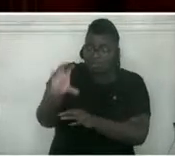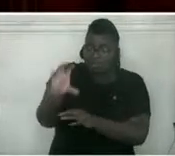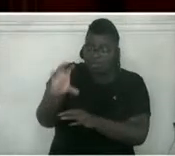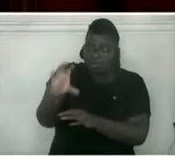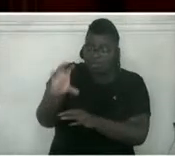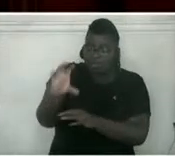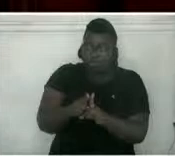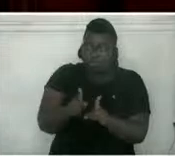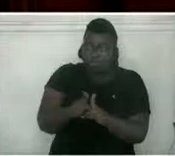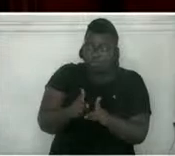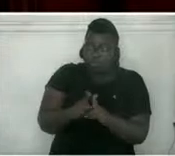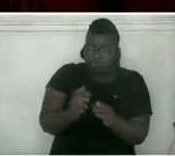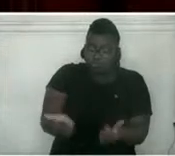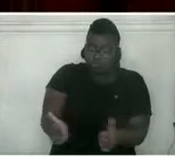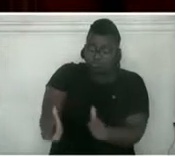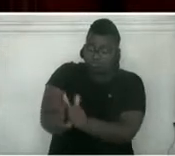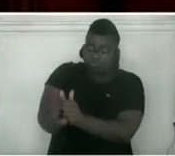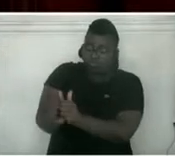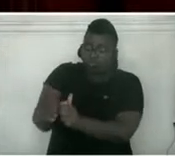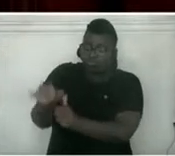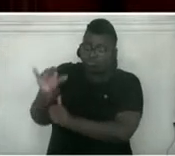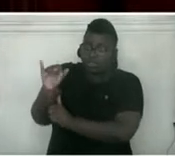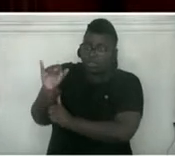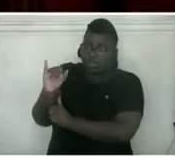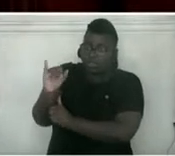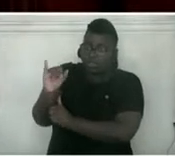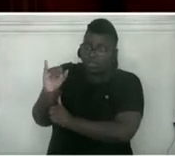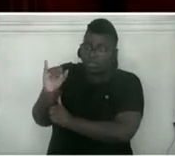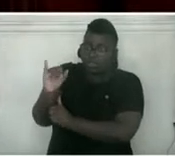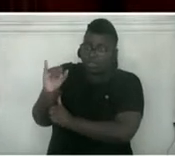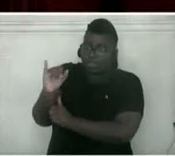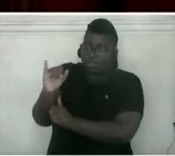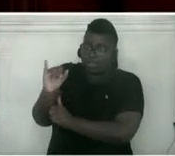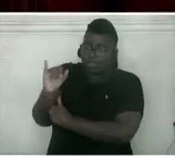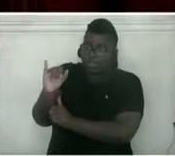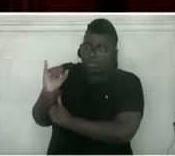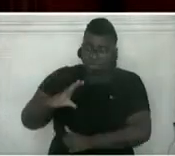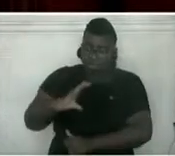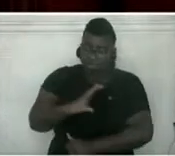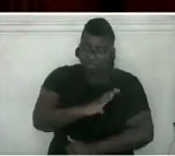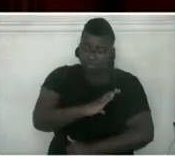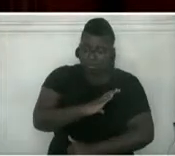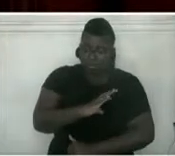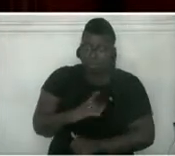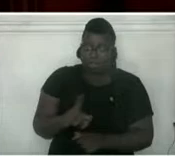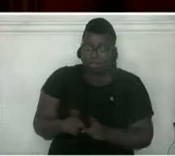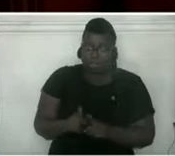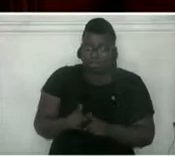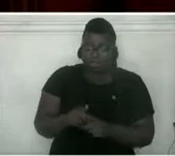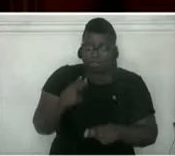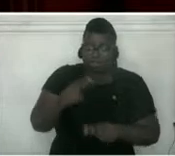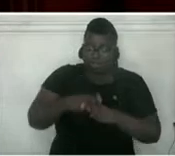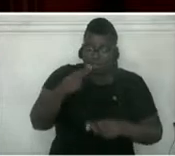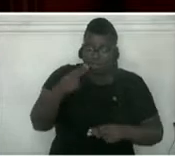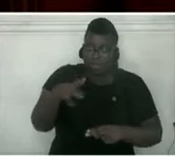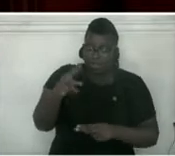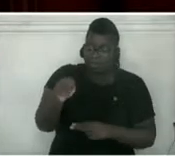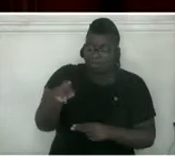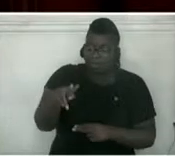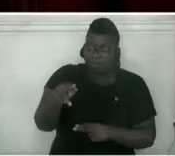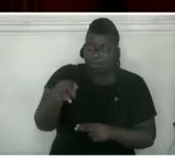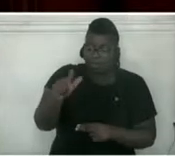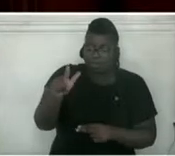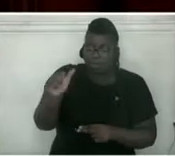the Traditional Council to operationalize the Marula processing facility